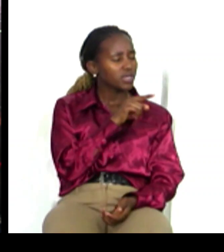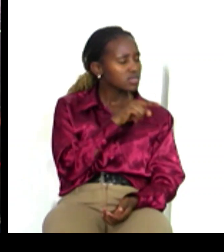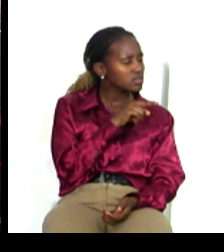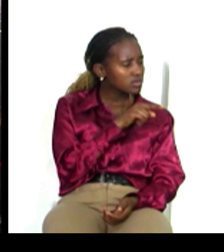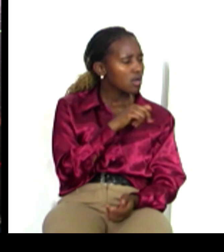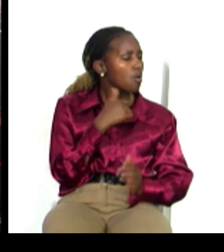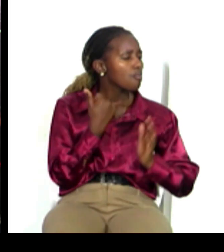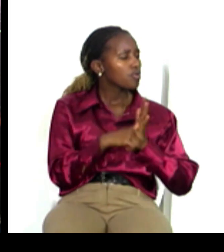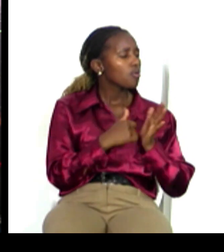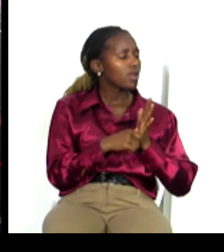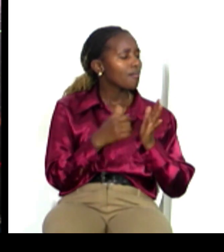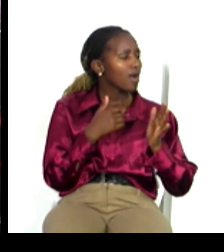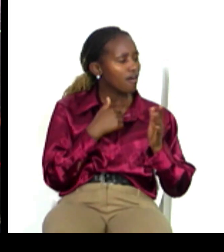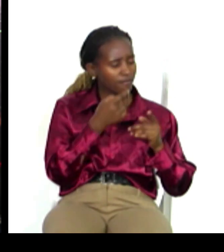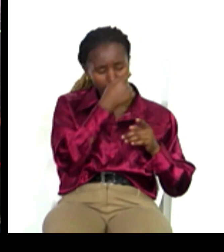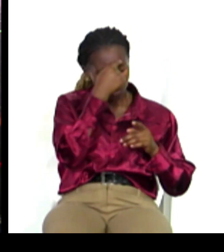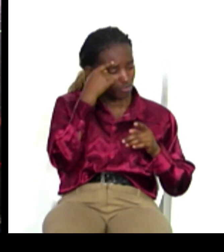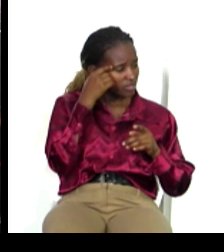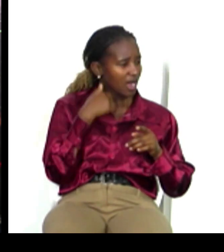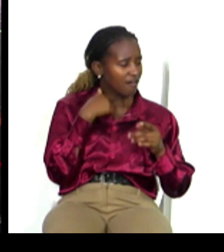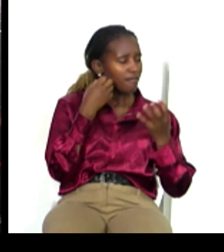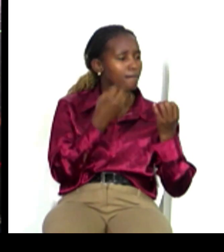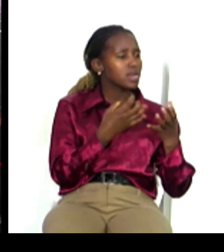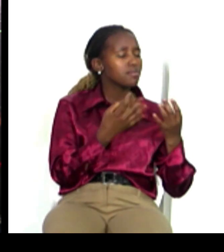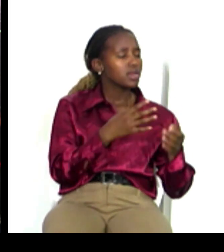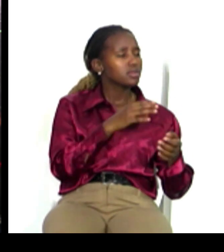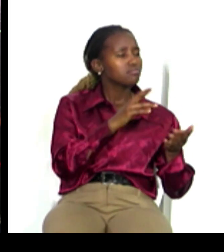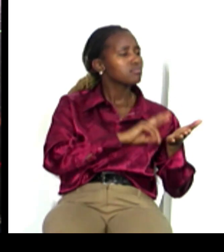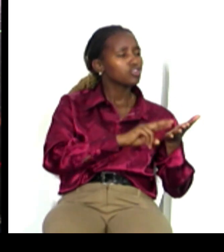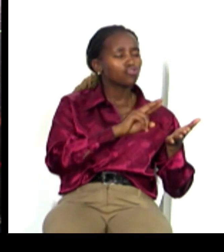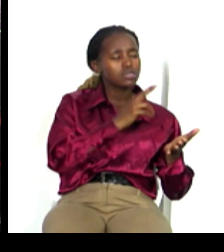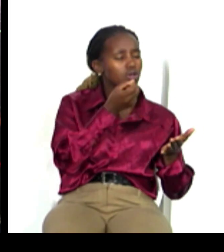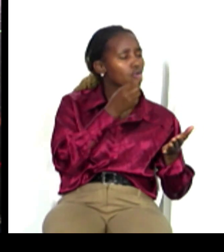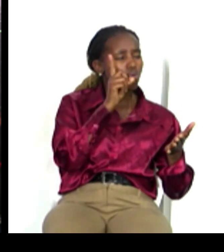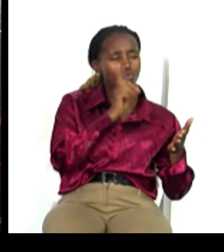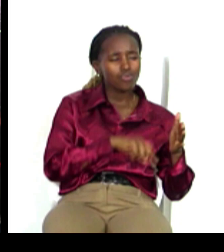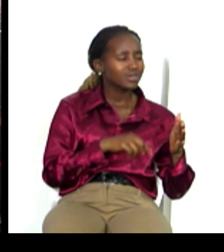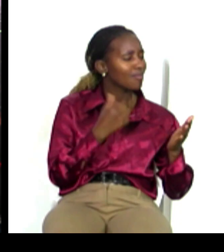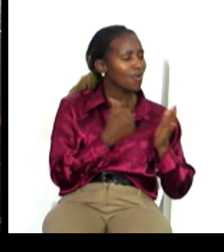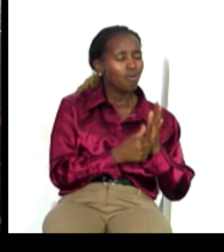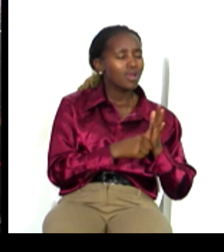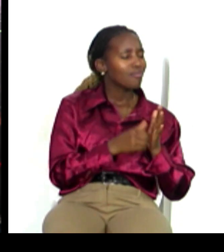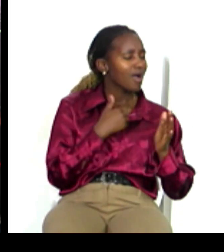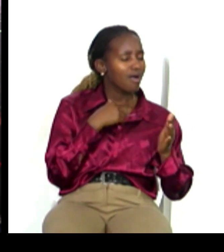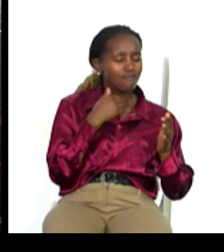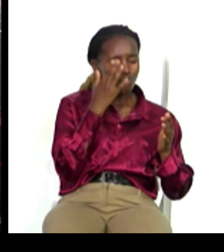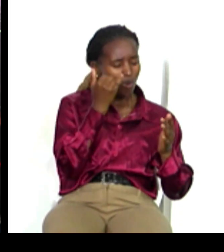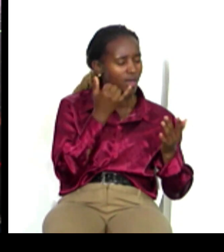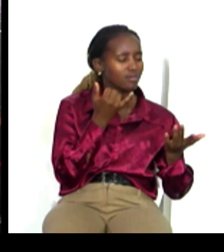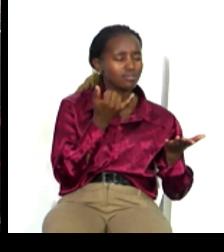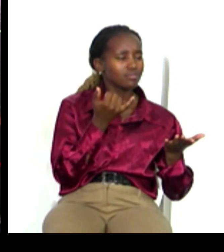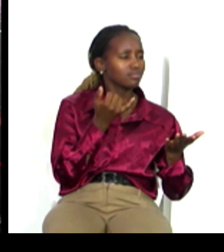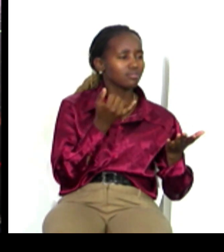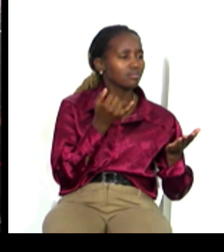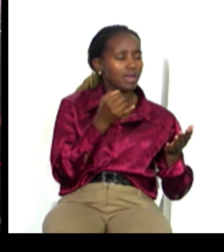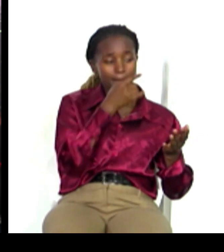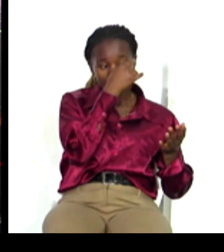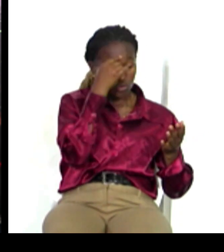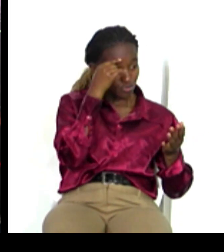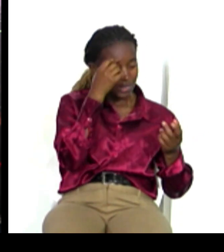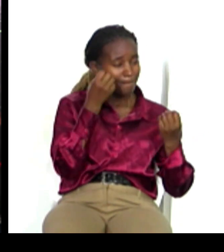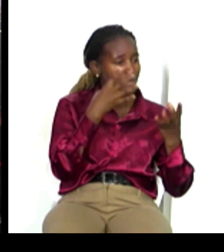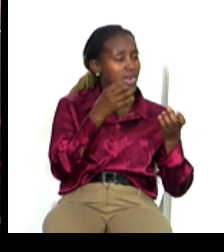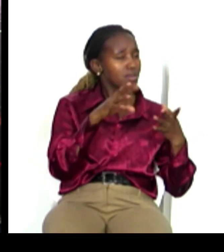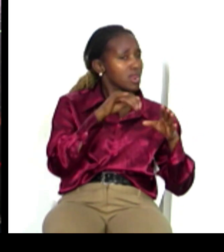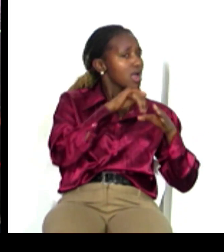it because of the riches in Goma? Is it because of a lot of minerals there? Yeah. Are you seeing foreign hand in